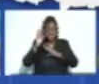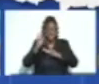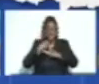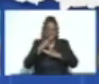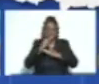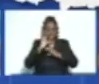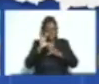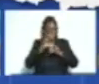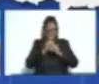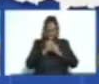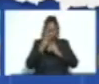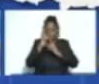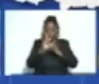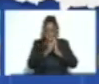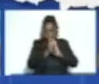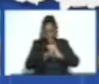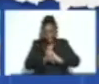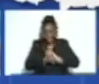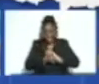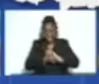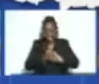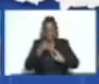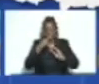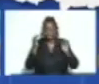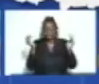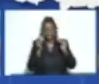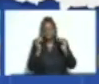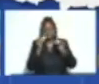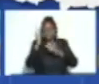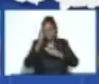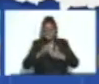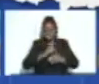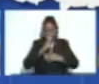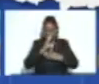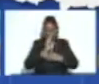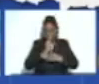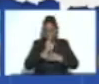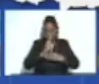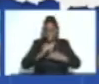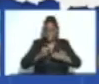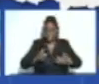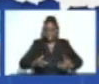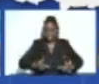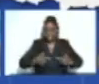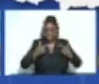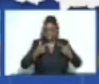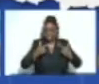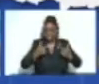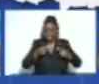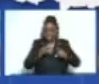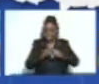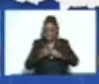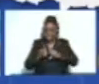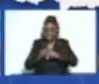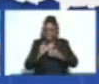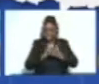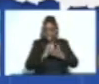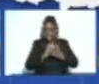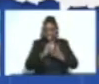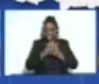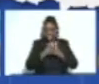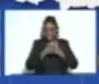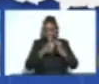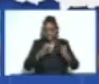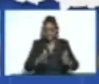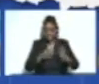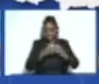for 1 minute. I mean, we would just level it. We would never be willing to live like that as Americans." The U.S. Embassy informed the